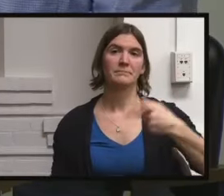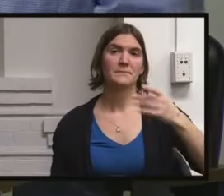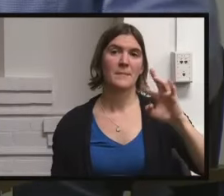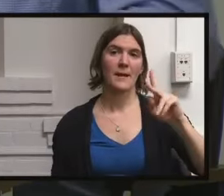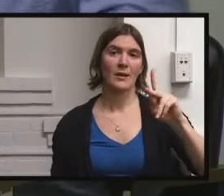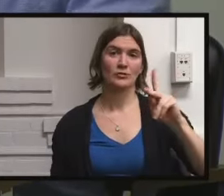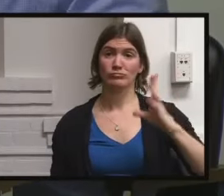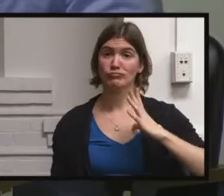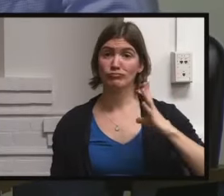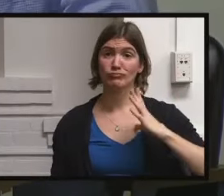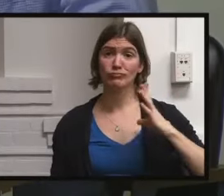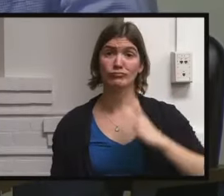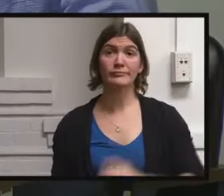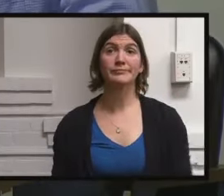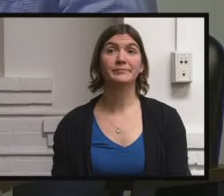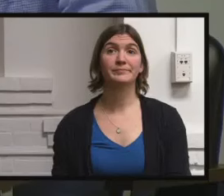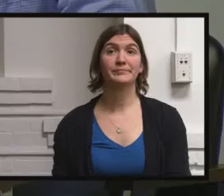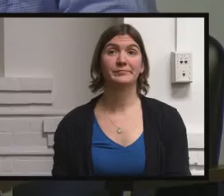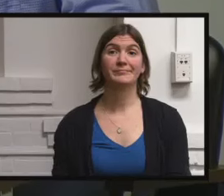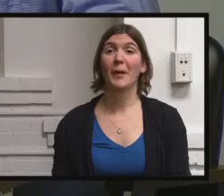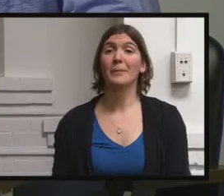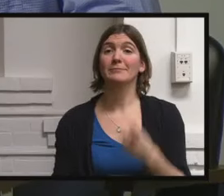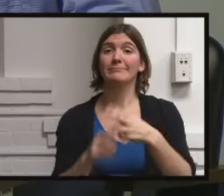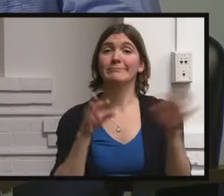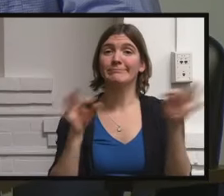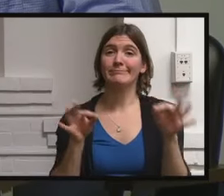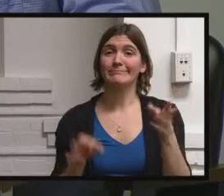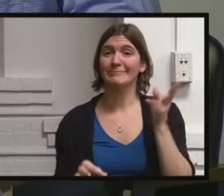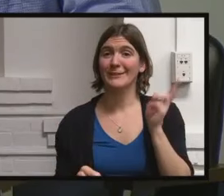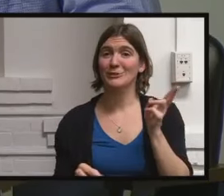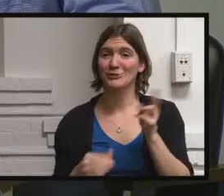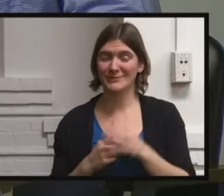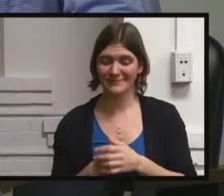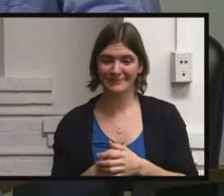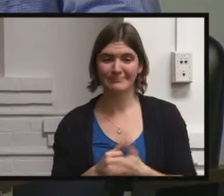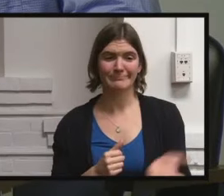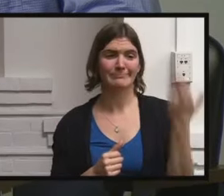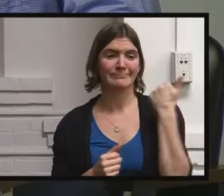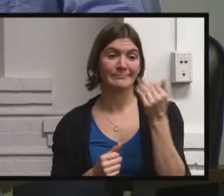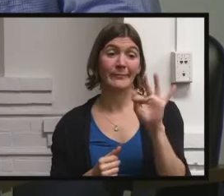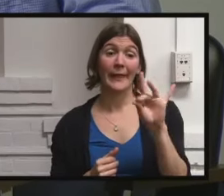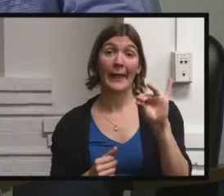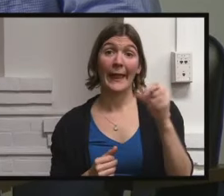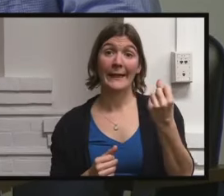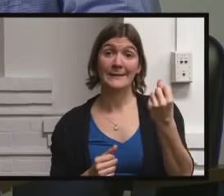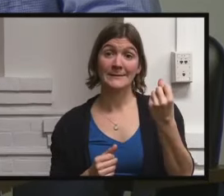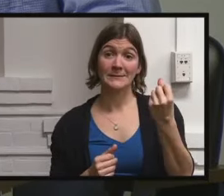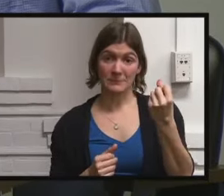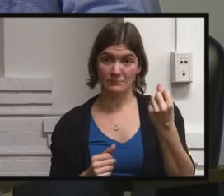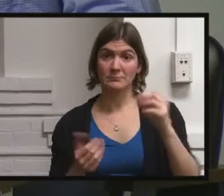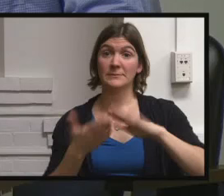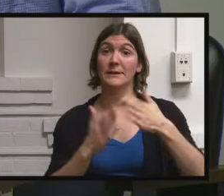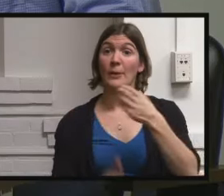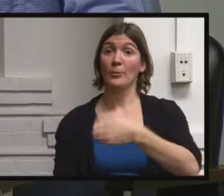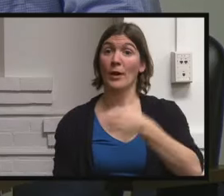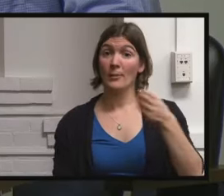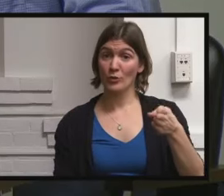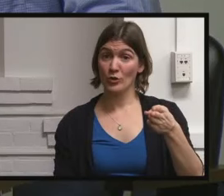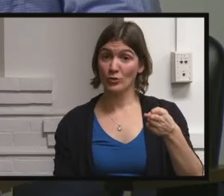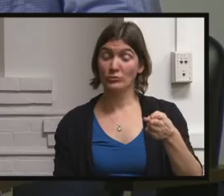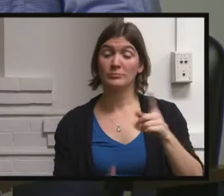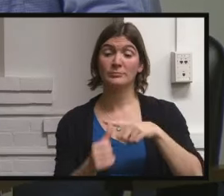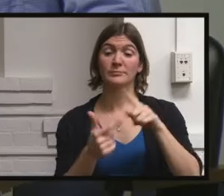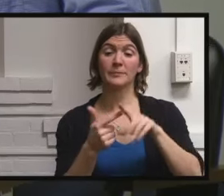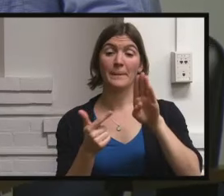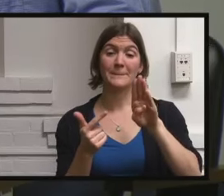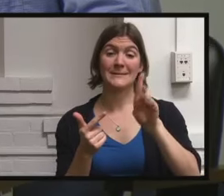A short history. Back in the early 80s, the town of Brattleboro and the Brattleboro